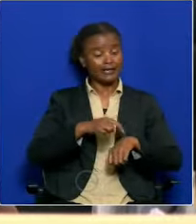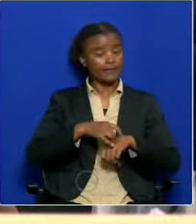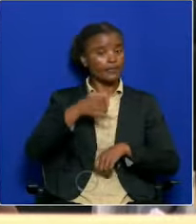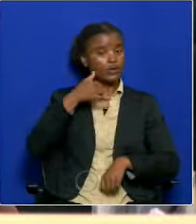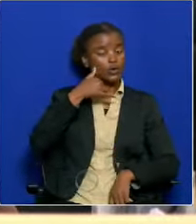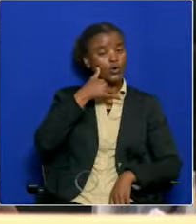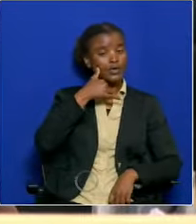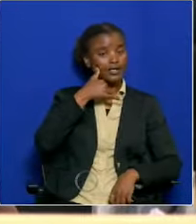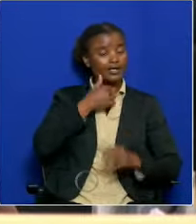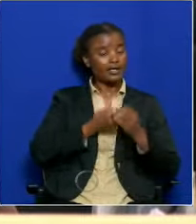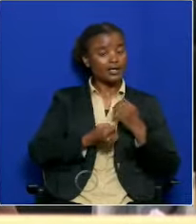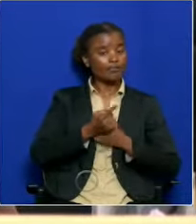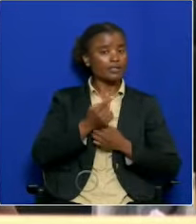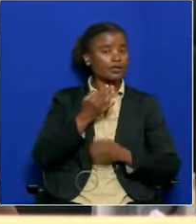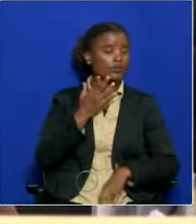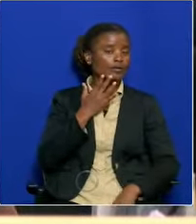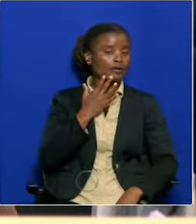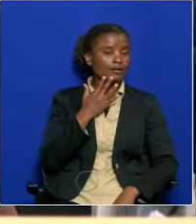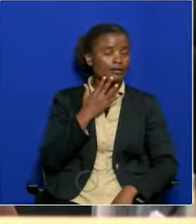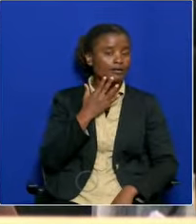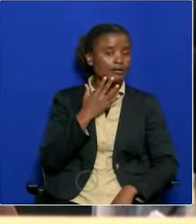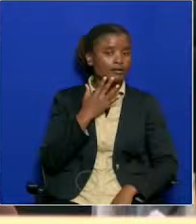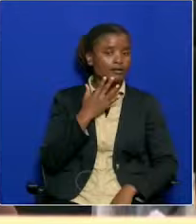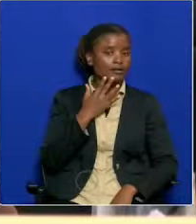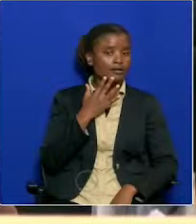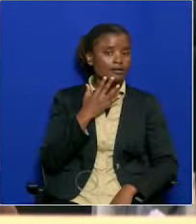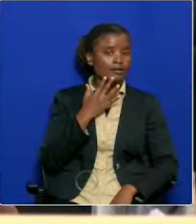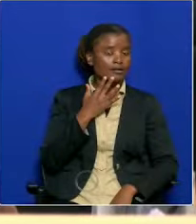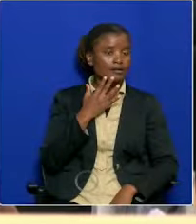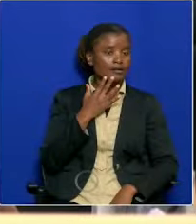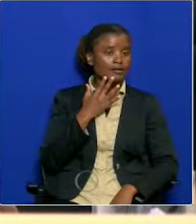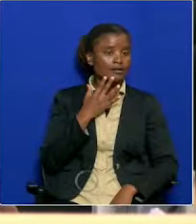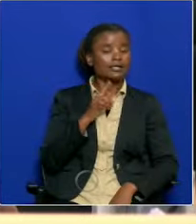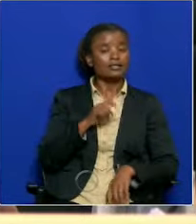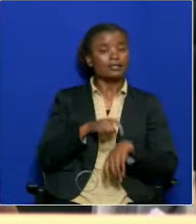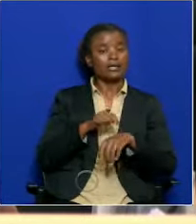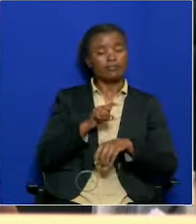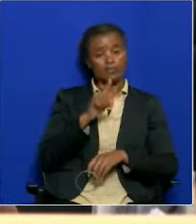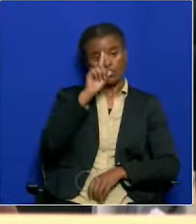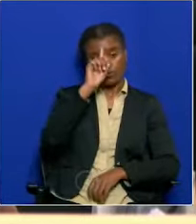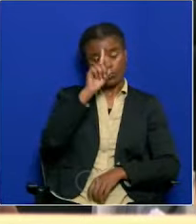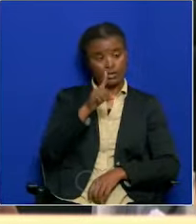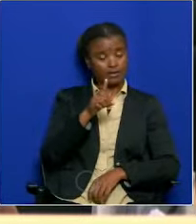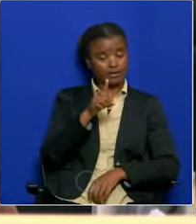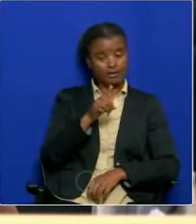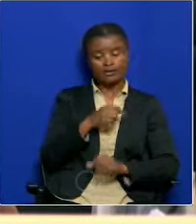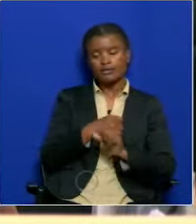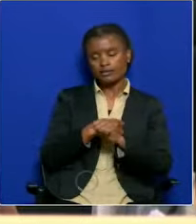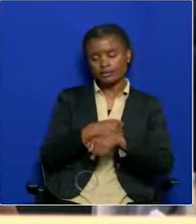the middle of the day, it was at 1. Yes.